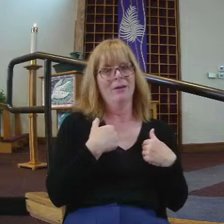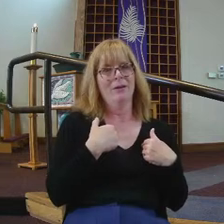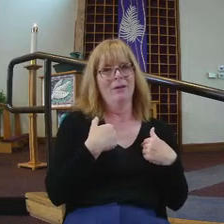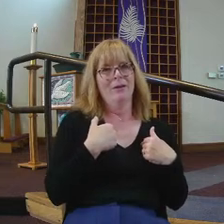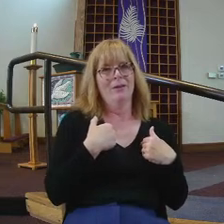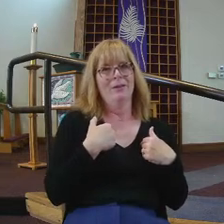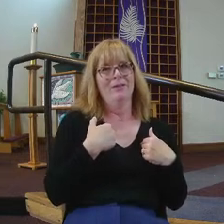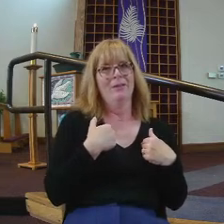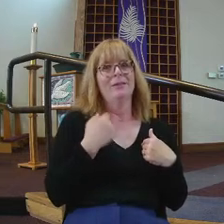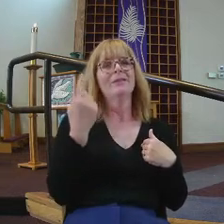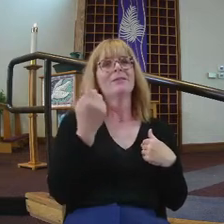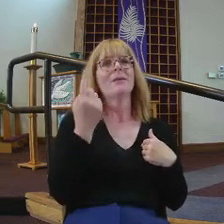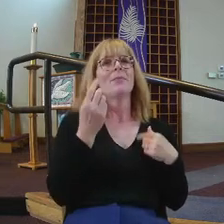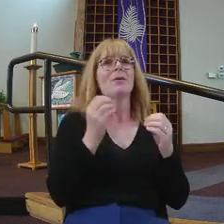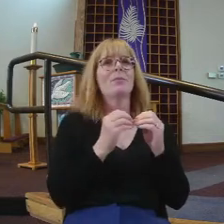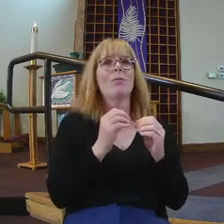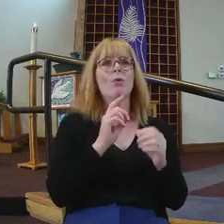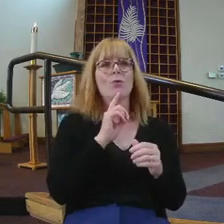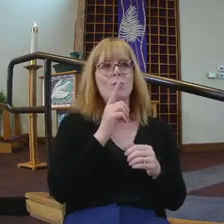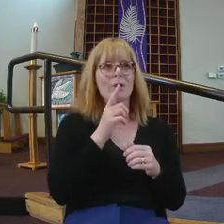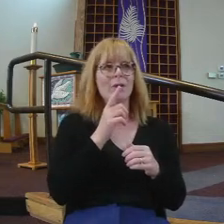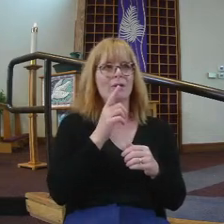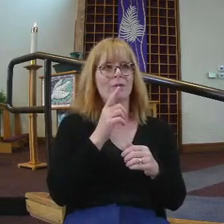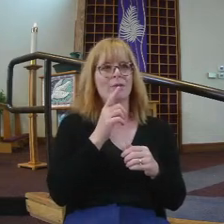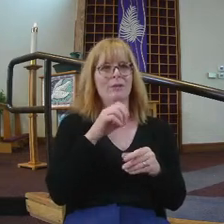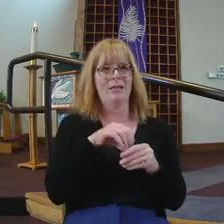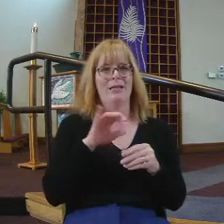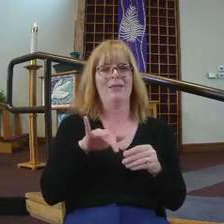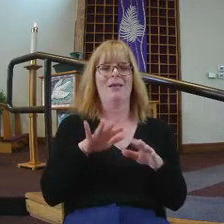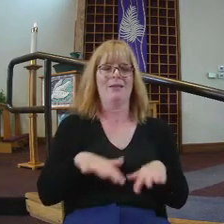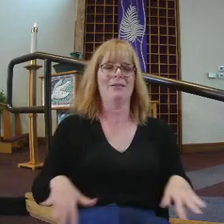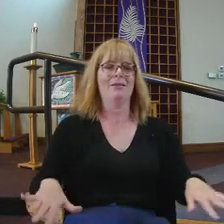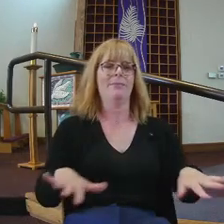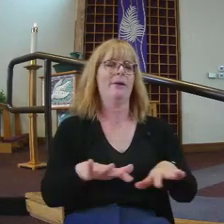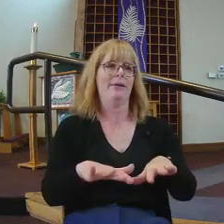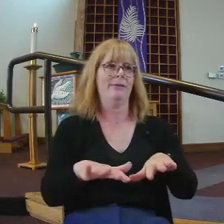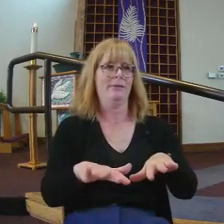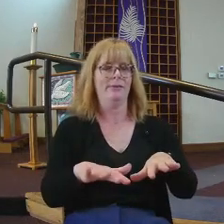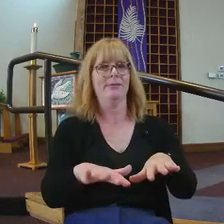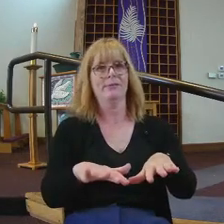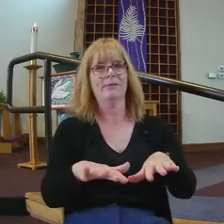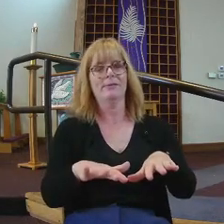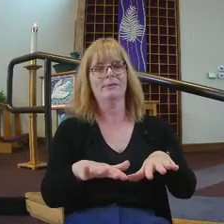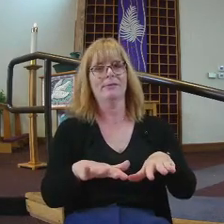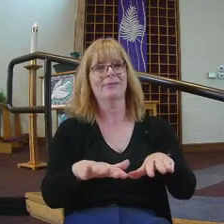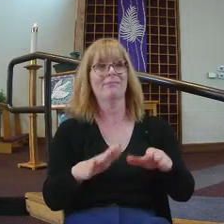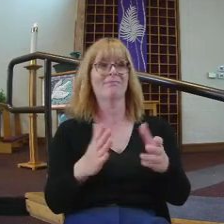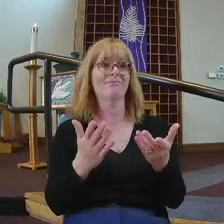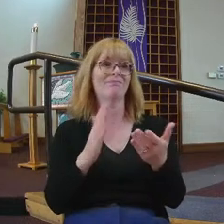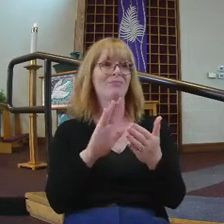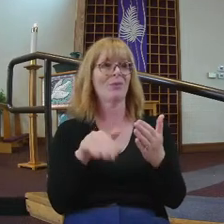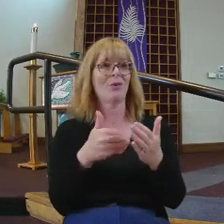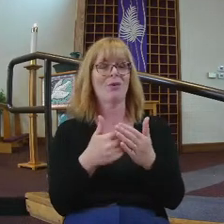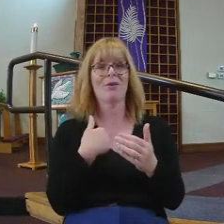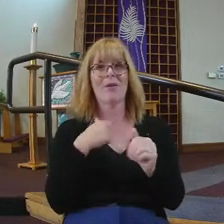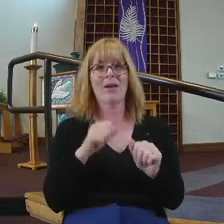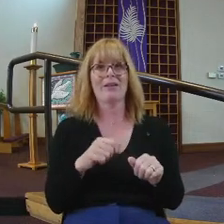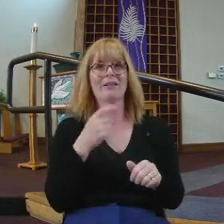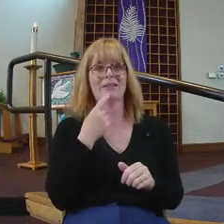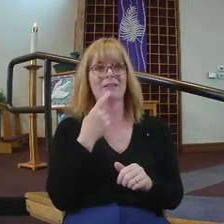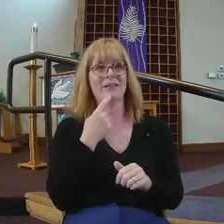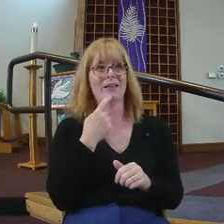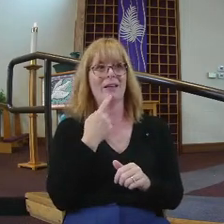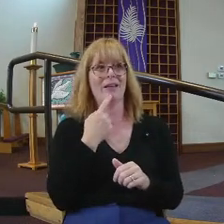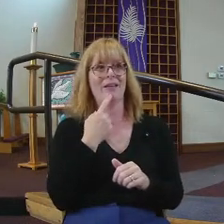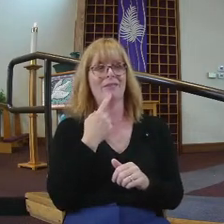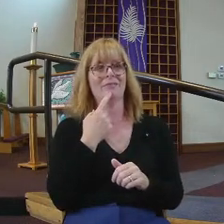There was something more real than real in that space. All I can say is that it was